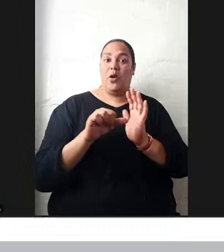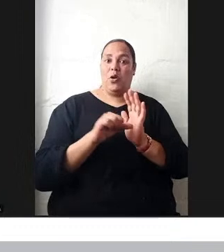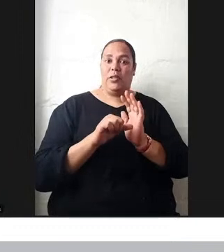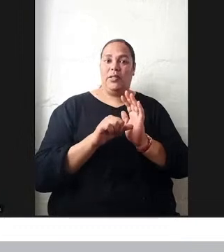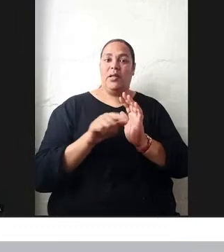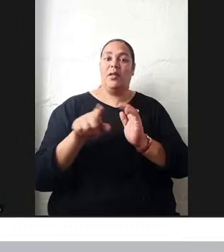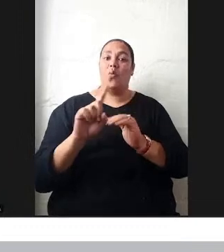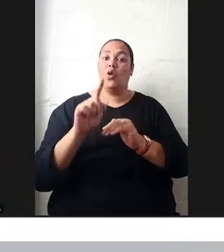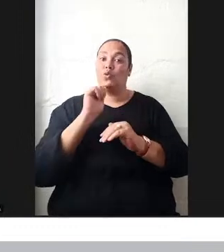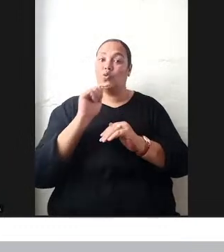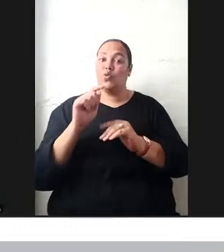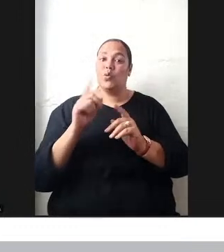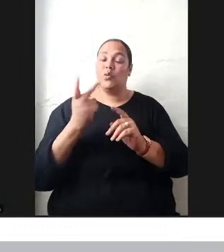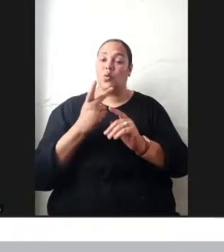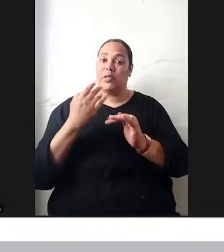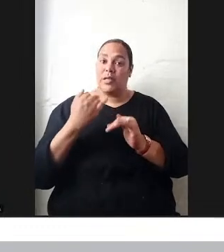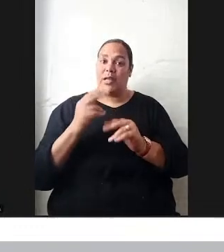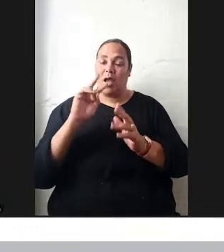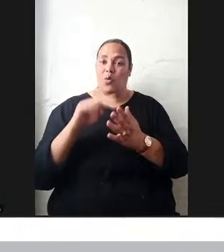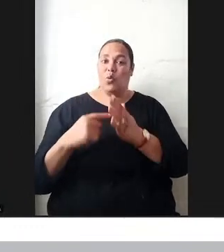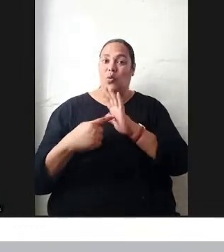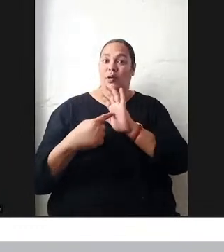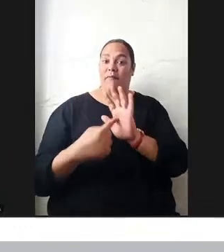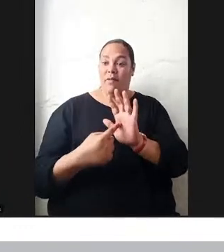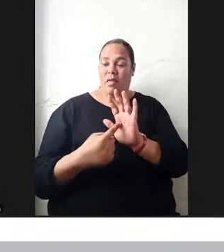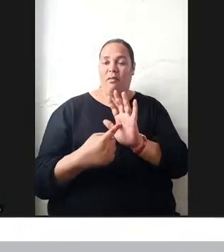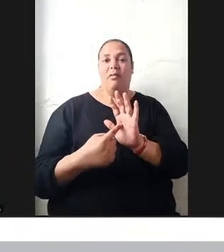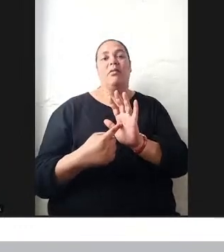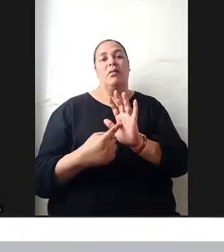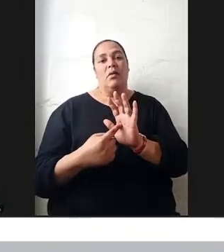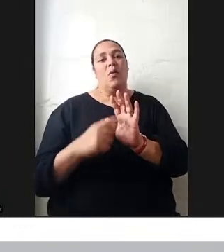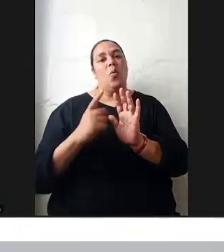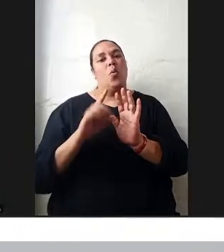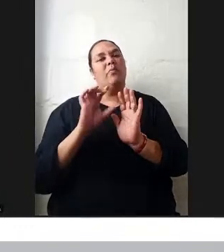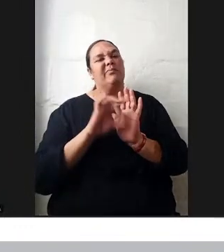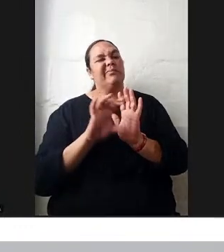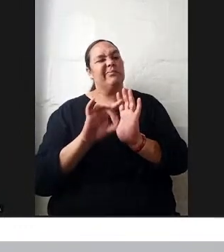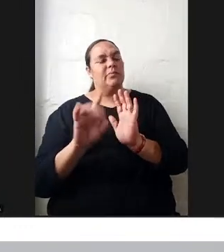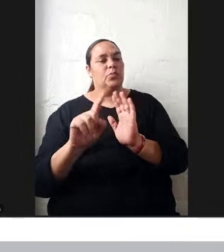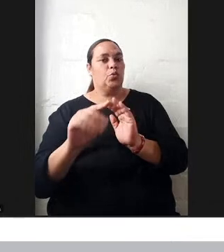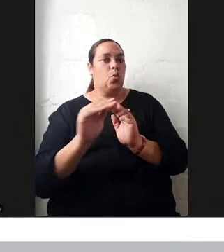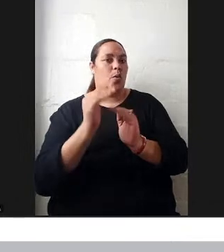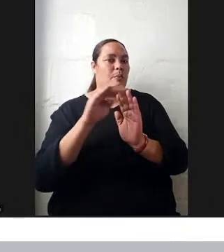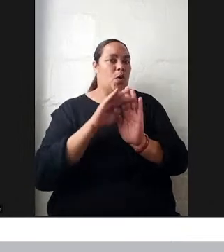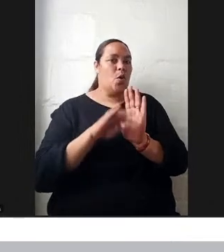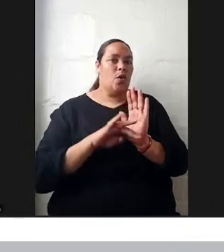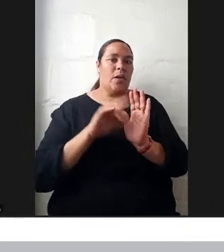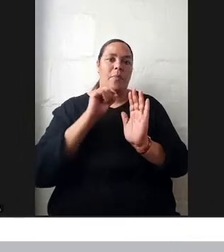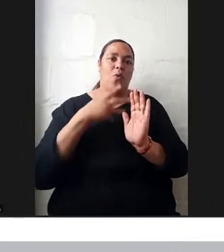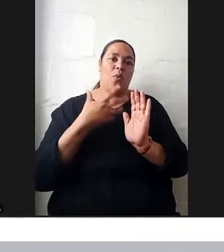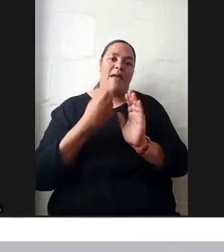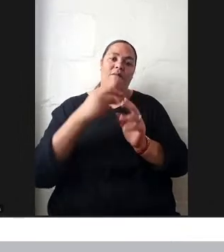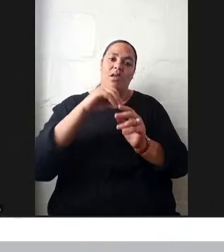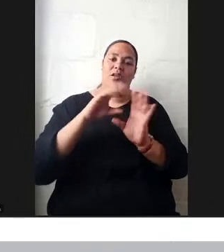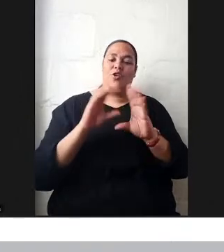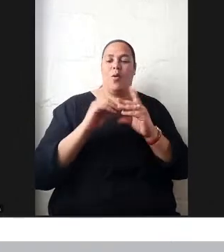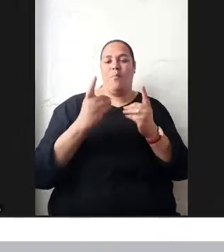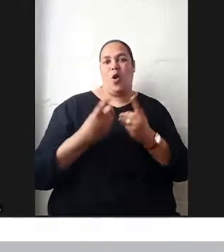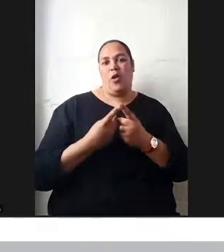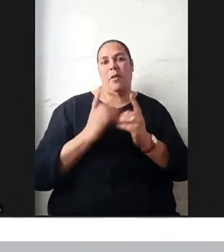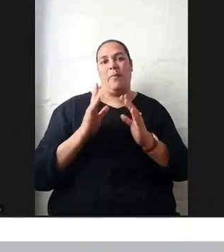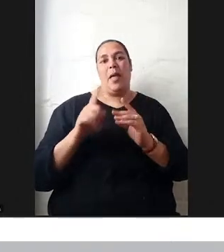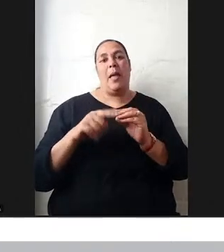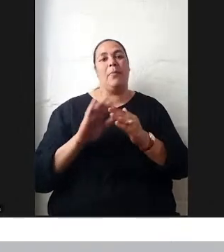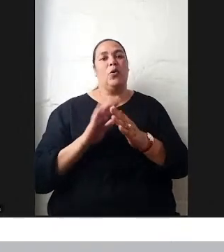even reflect the type of programs we have in the department in terms just of the skills